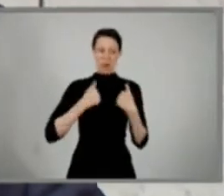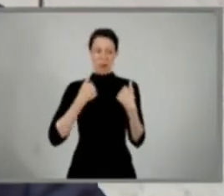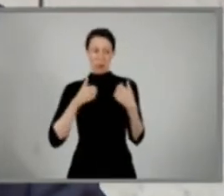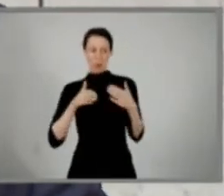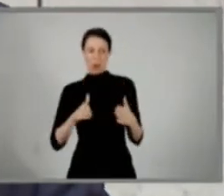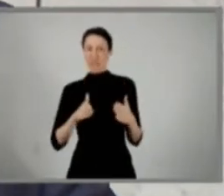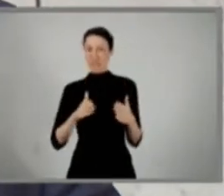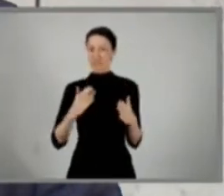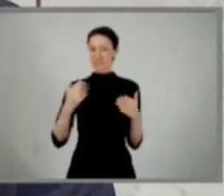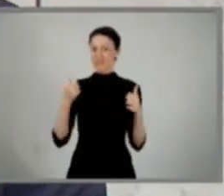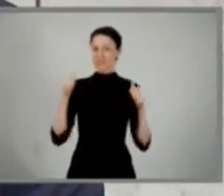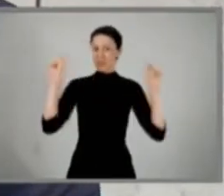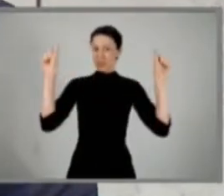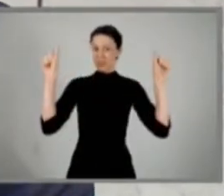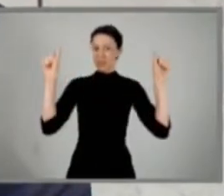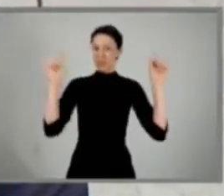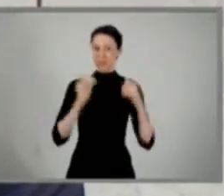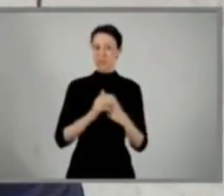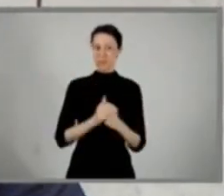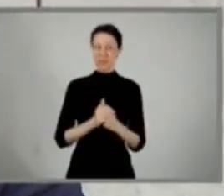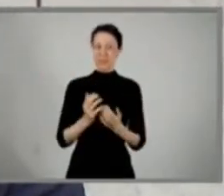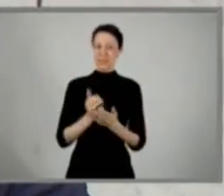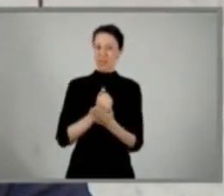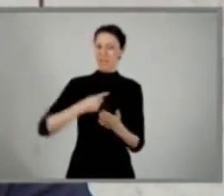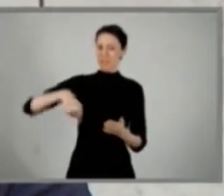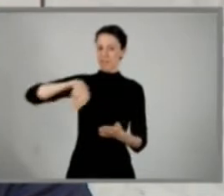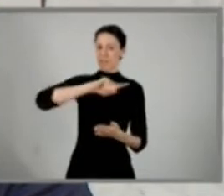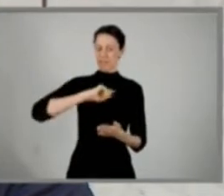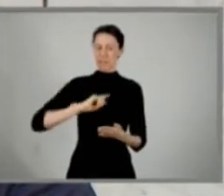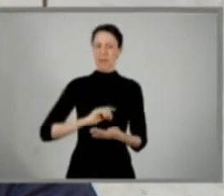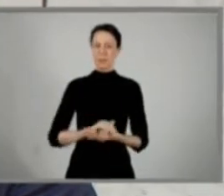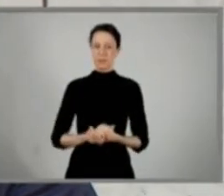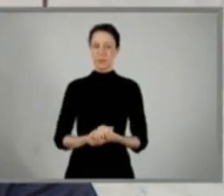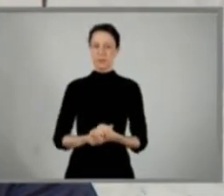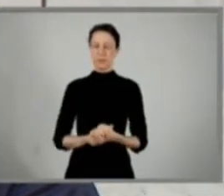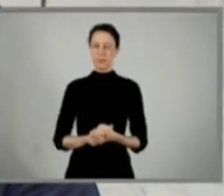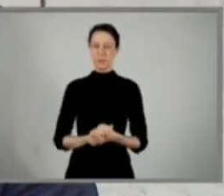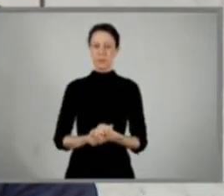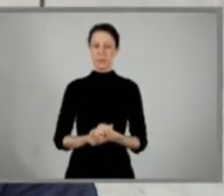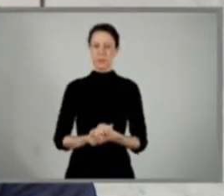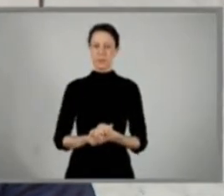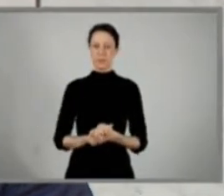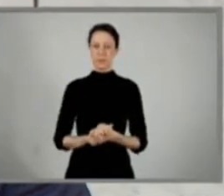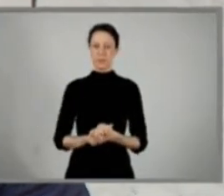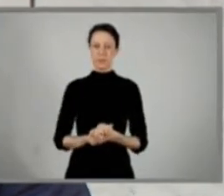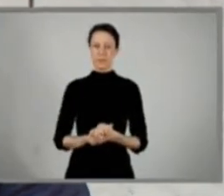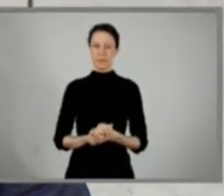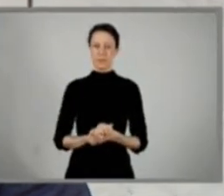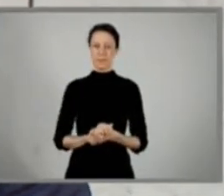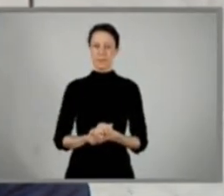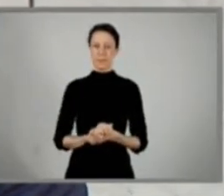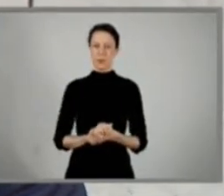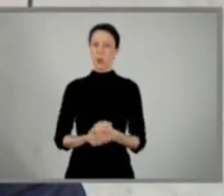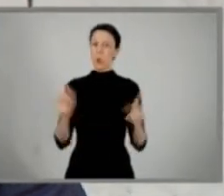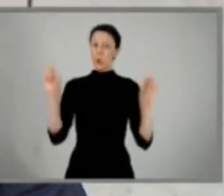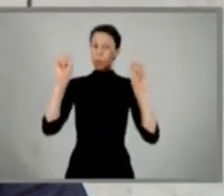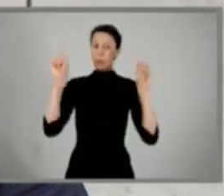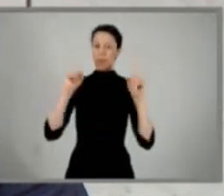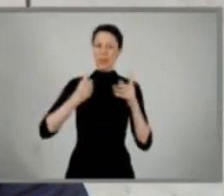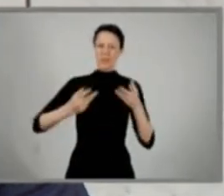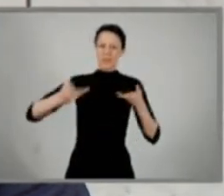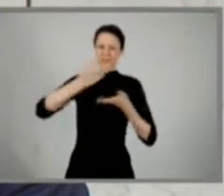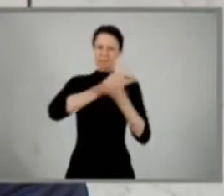will be a statement issued later that will go into much more detail, but would note the key items that were discussed today, and I'll ask both